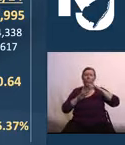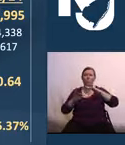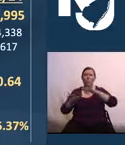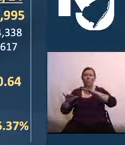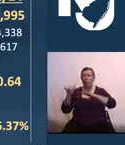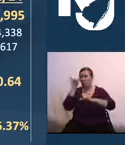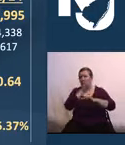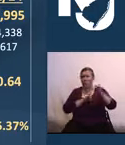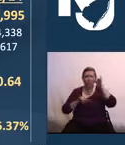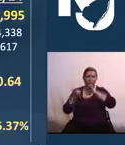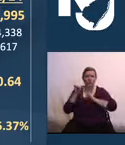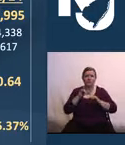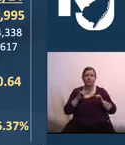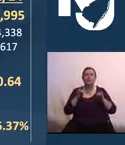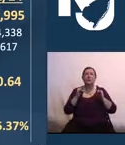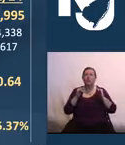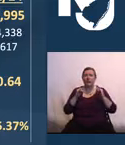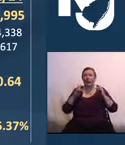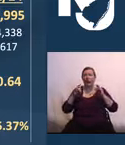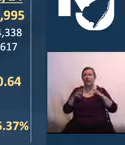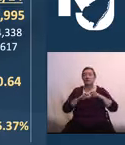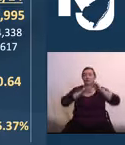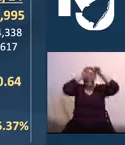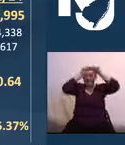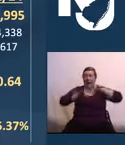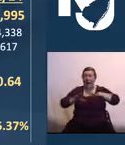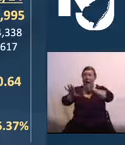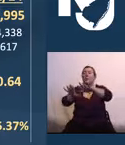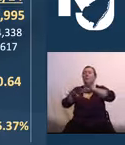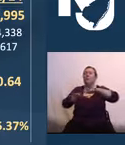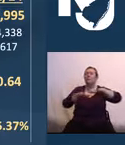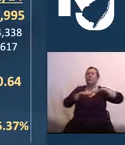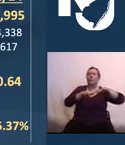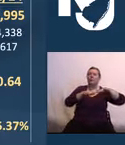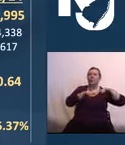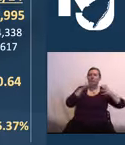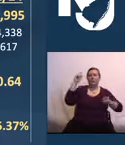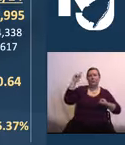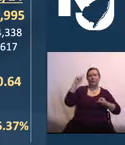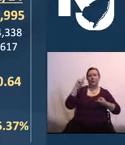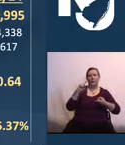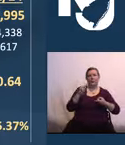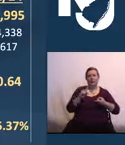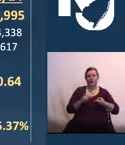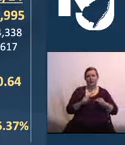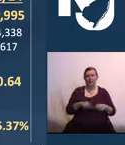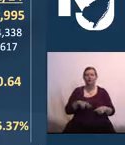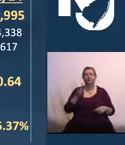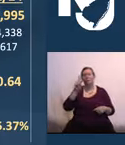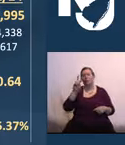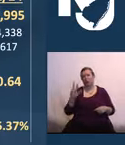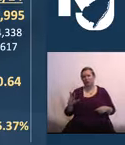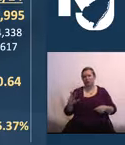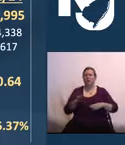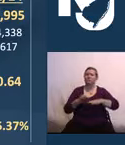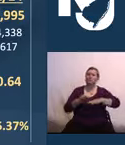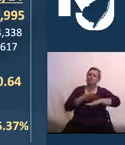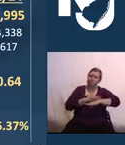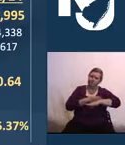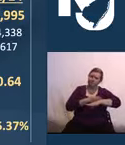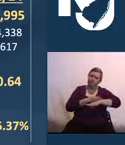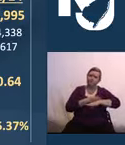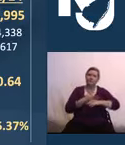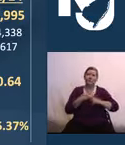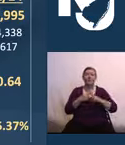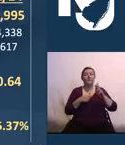pull back. Cases are down by roughly 2/3 from 2 weeks ago. We are also optimistic about the rate of transmission, which